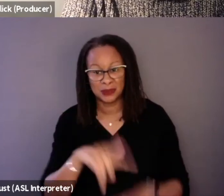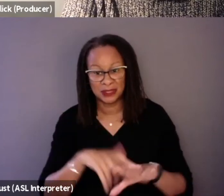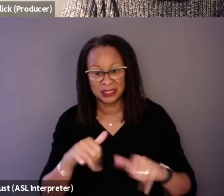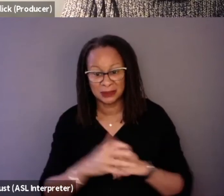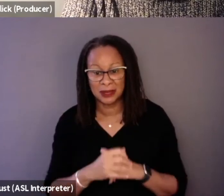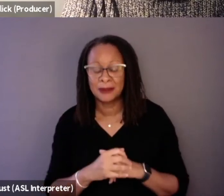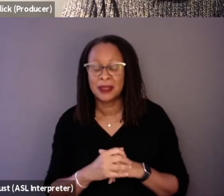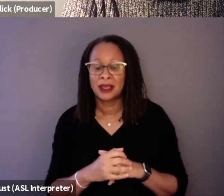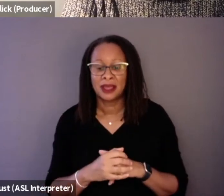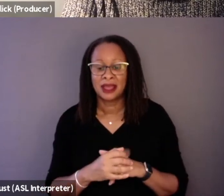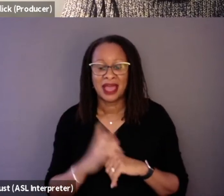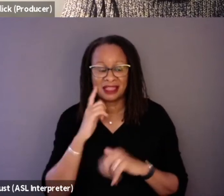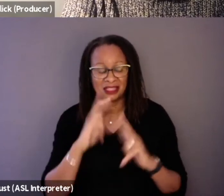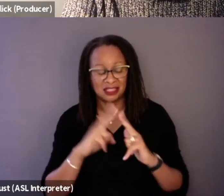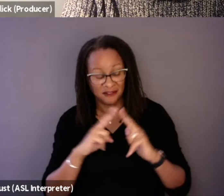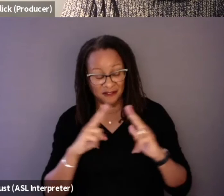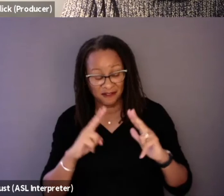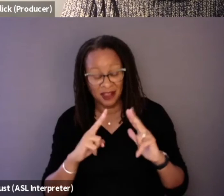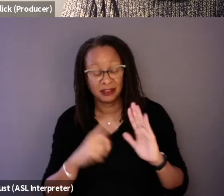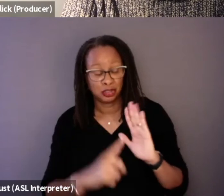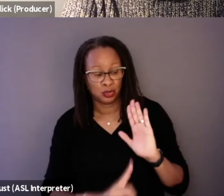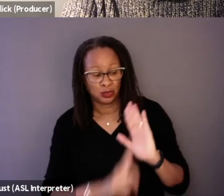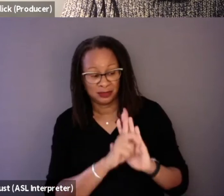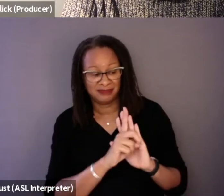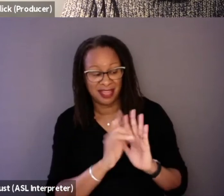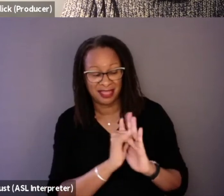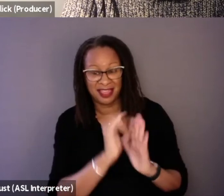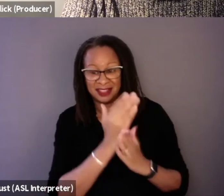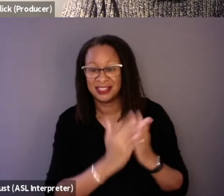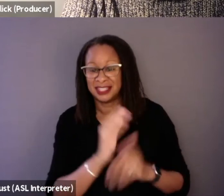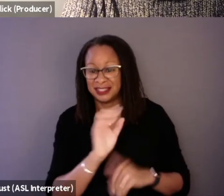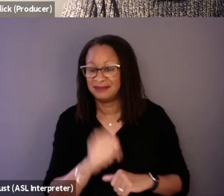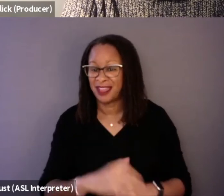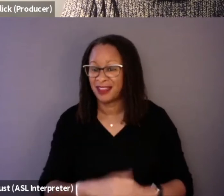I think it really comes out in that scene.